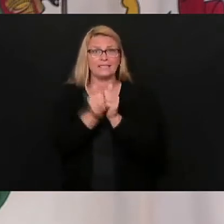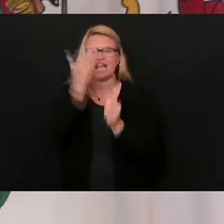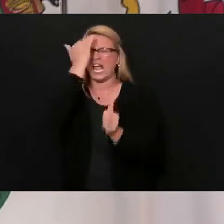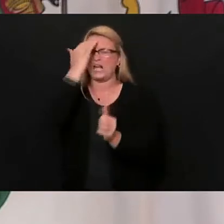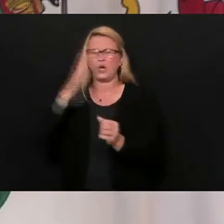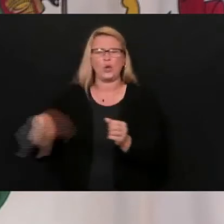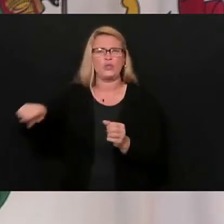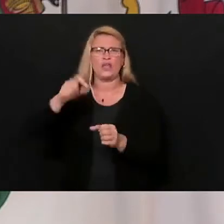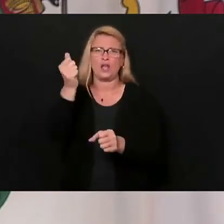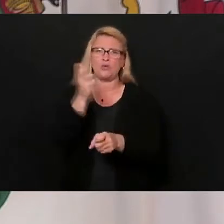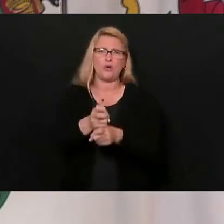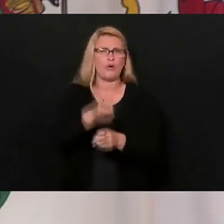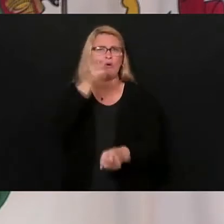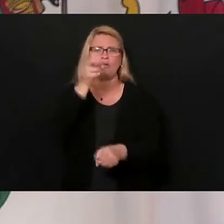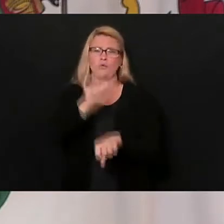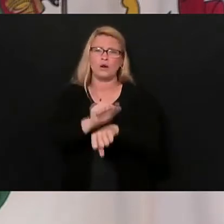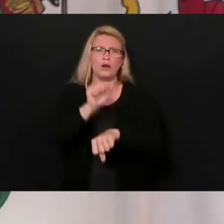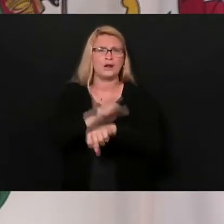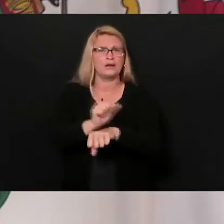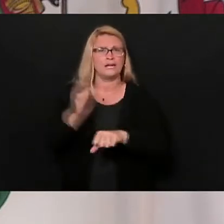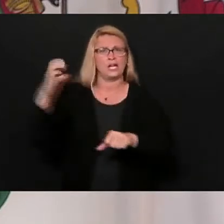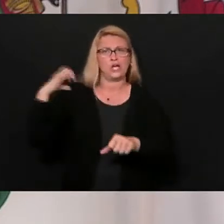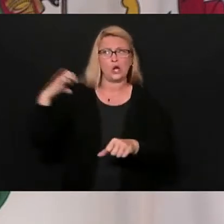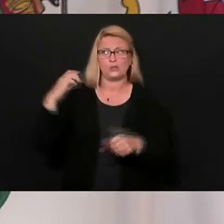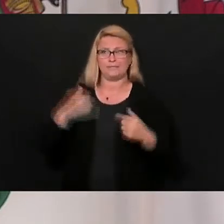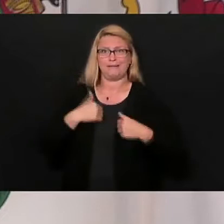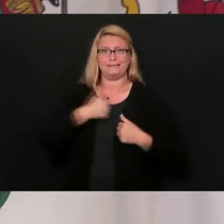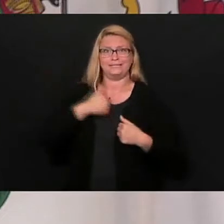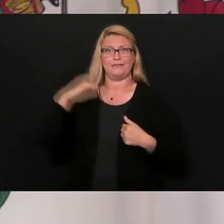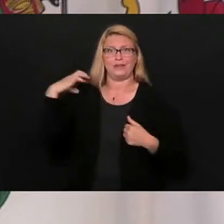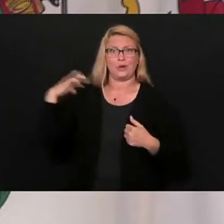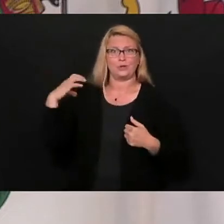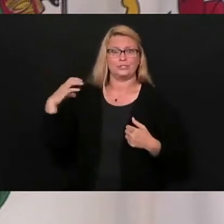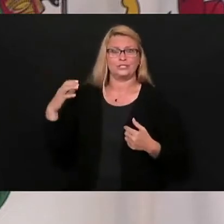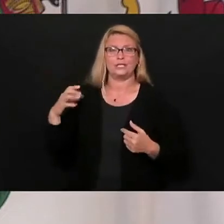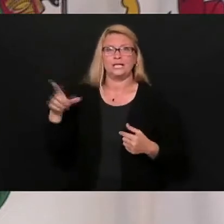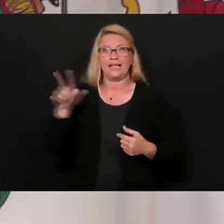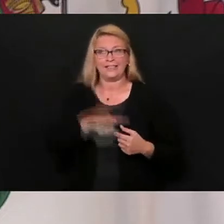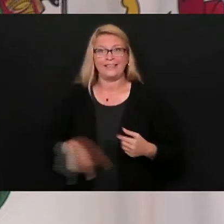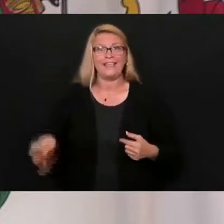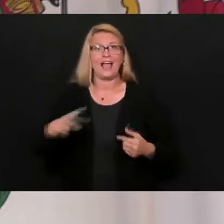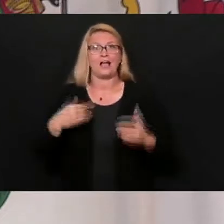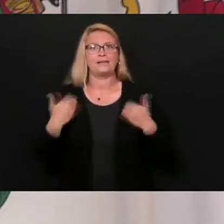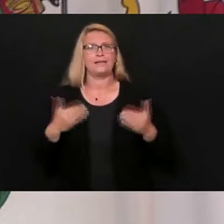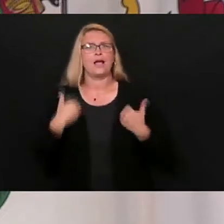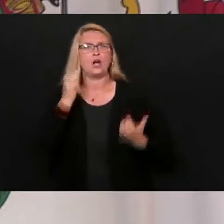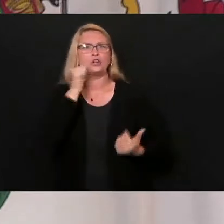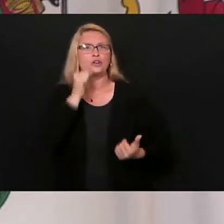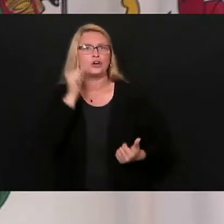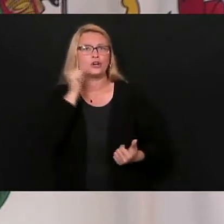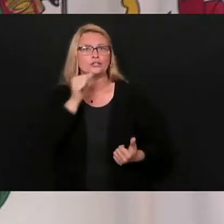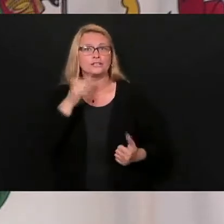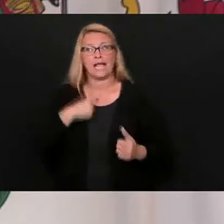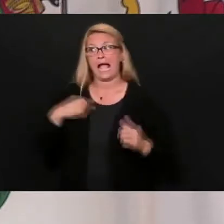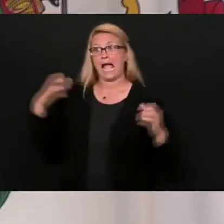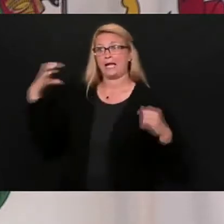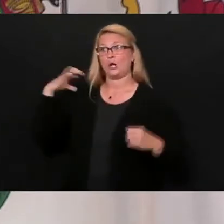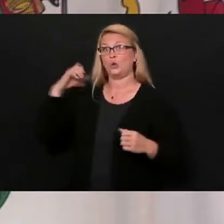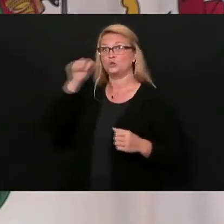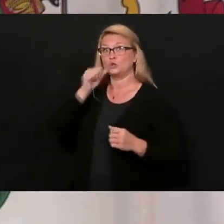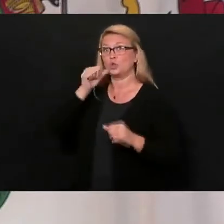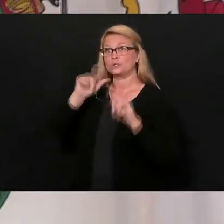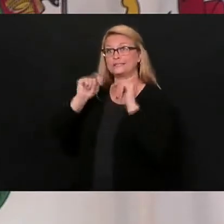because I coach all the time. You know, this just happens to be a bunch of young girls. I coach a girls team.